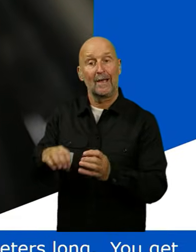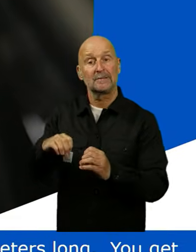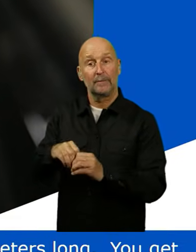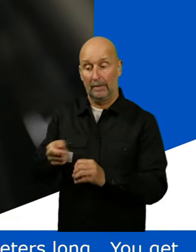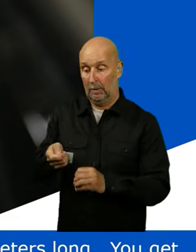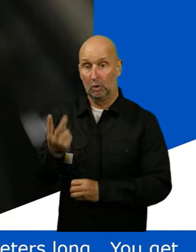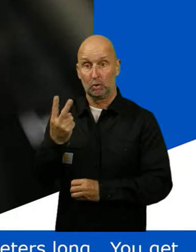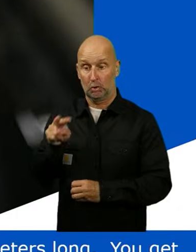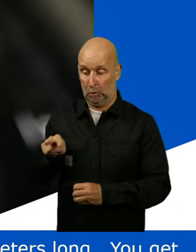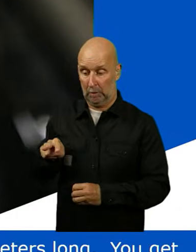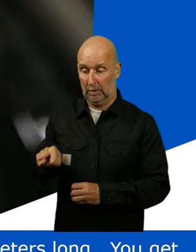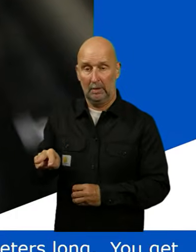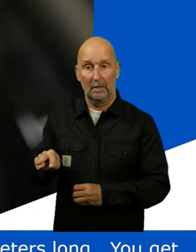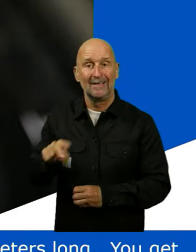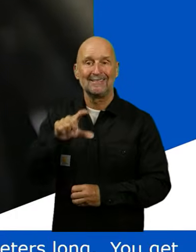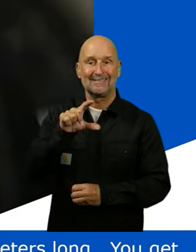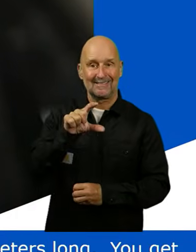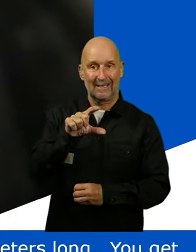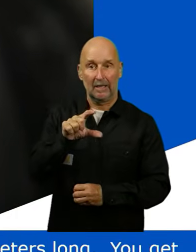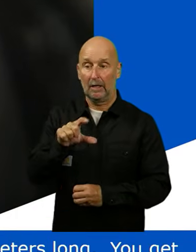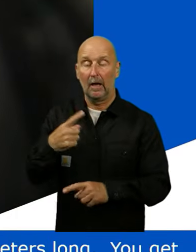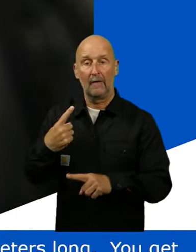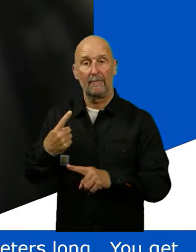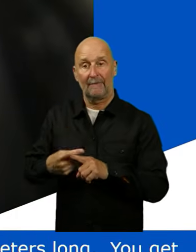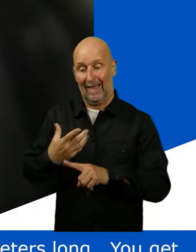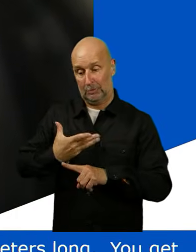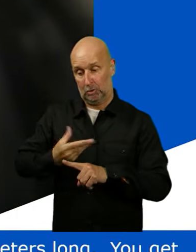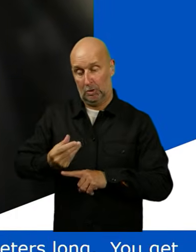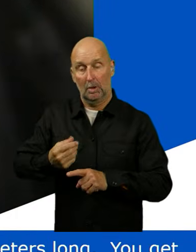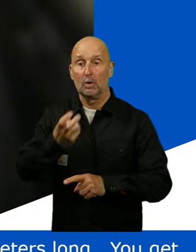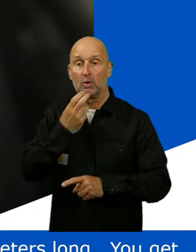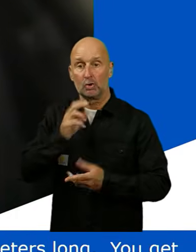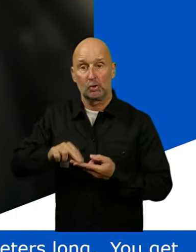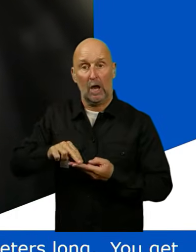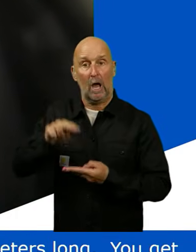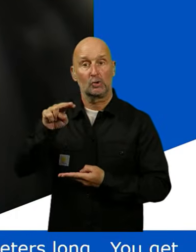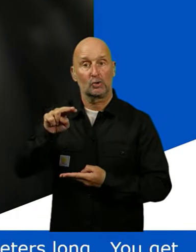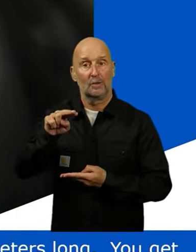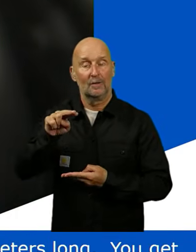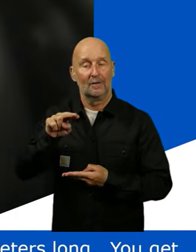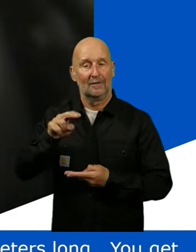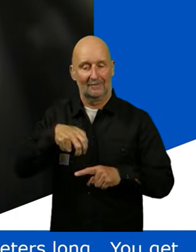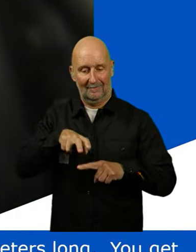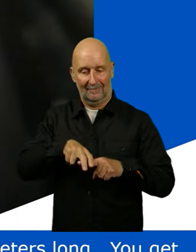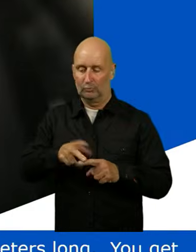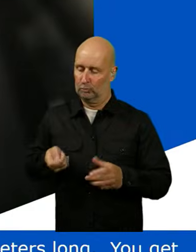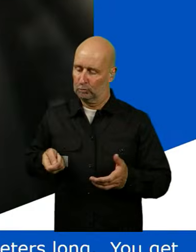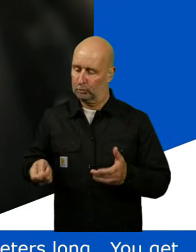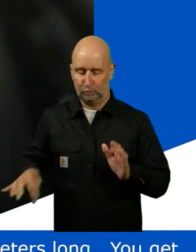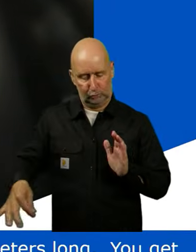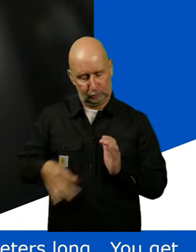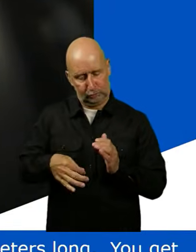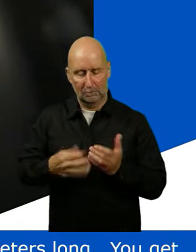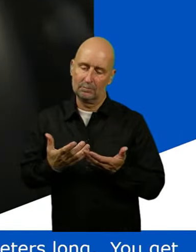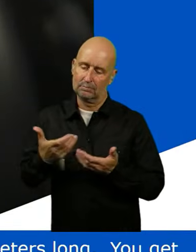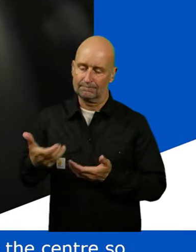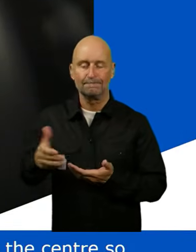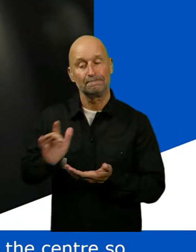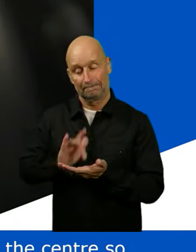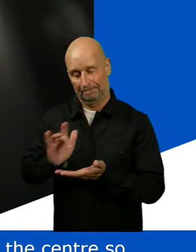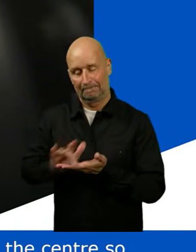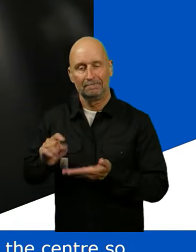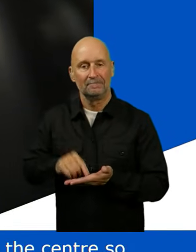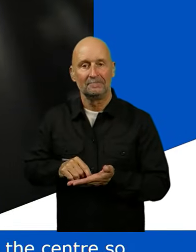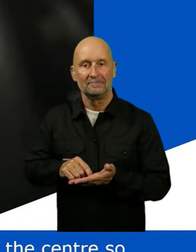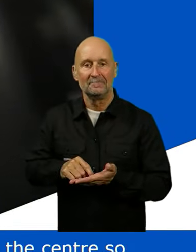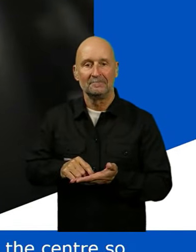There's 2 of them, and they're USB-C fast charger sockets, so your passengers can keep their devices topped up on the move and then tuck